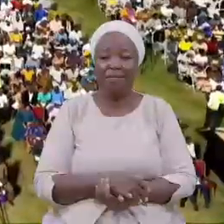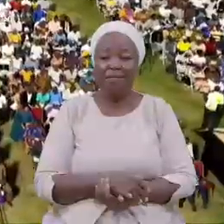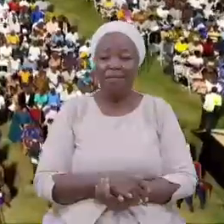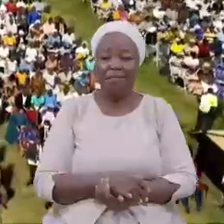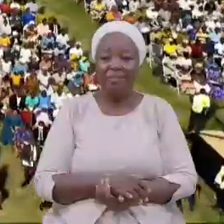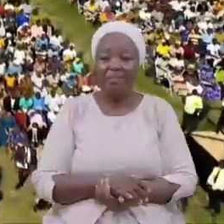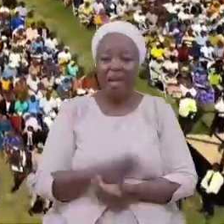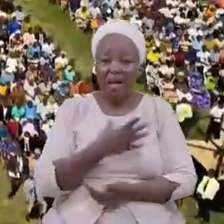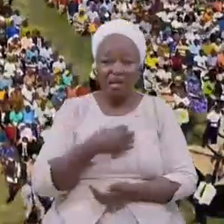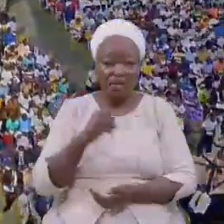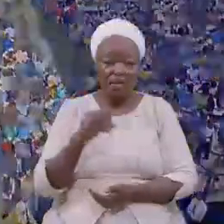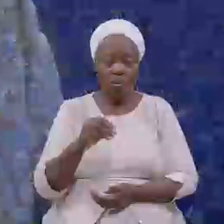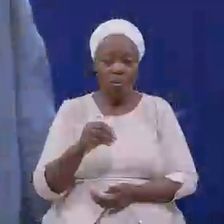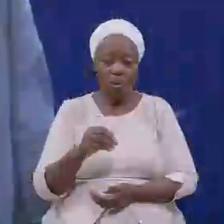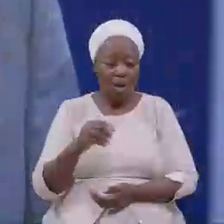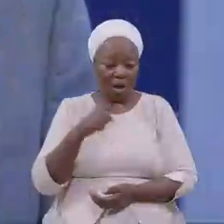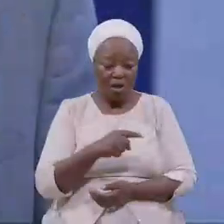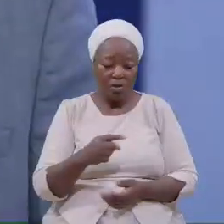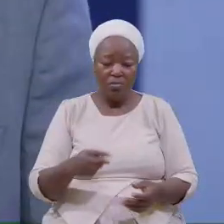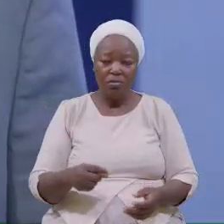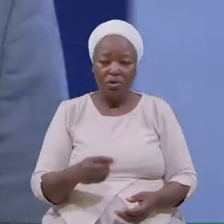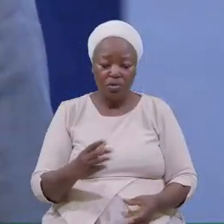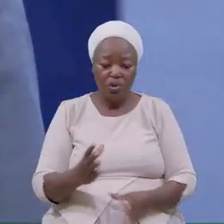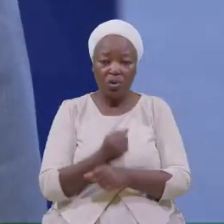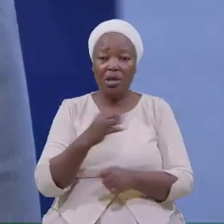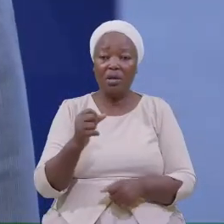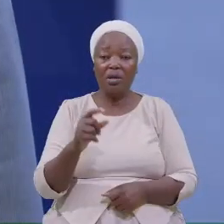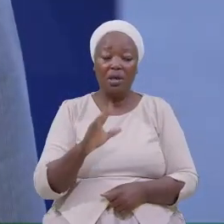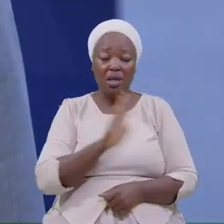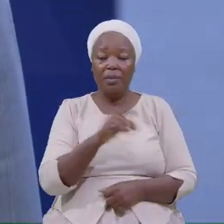And so he took him by the right hand.